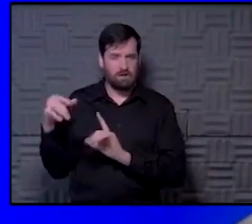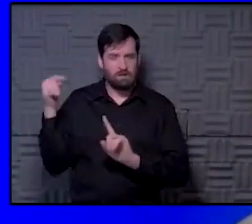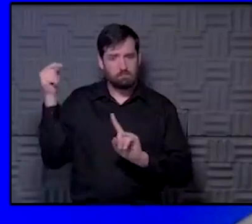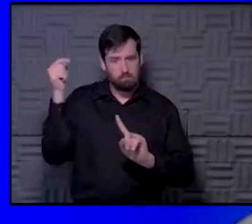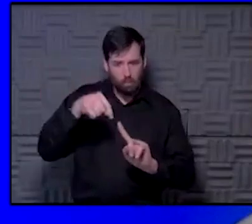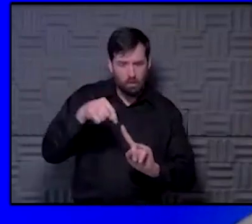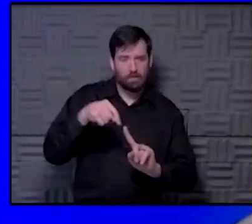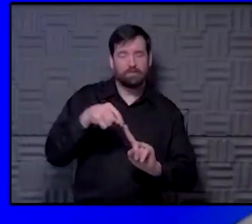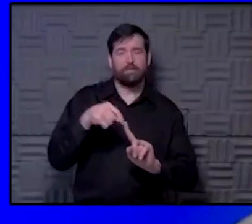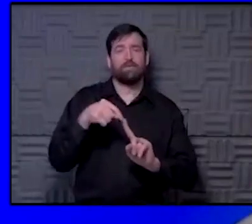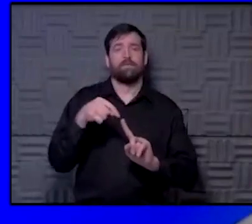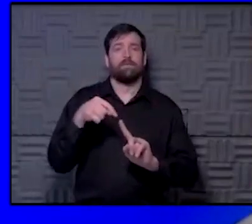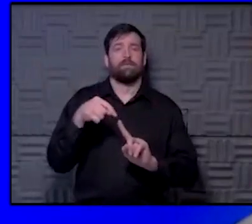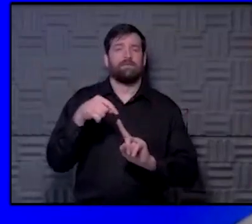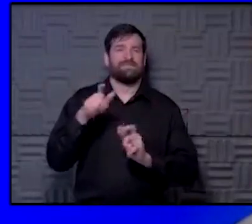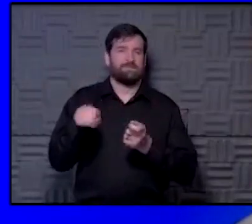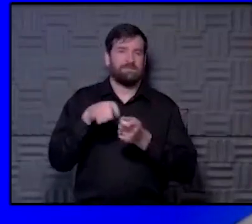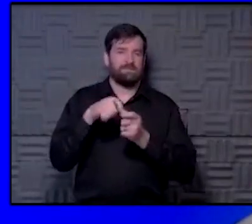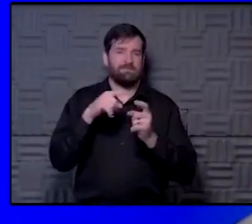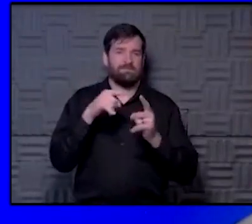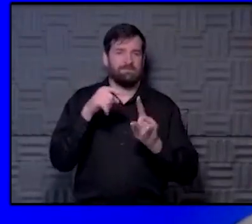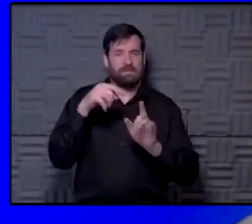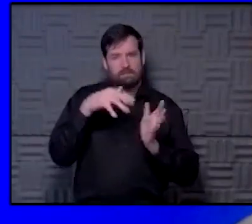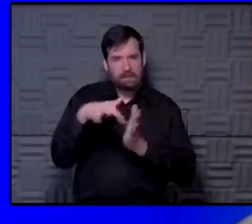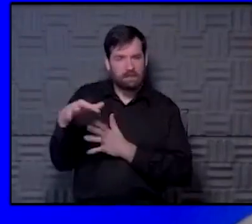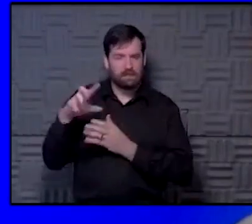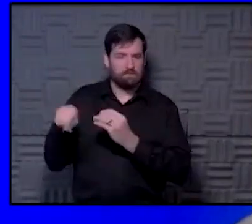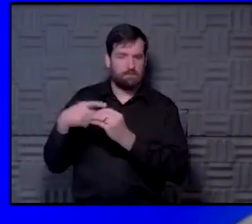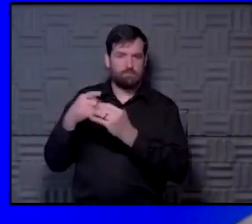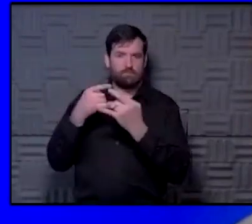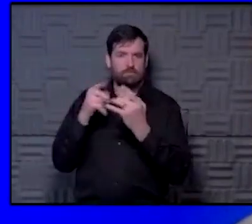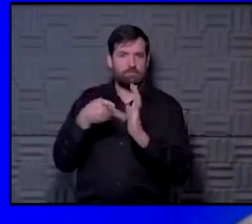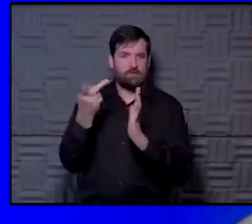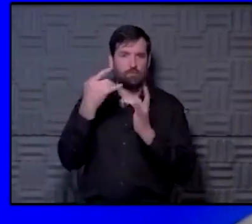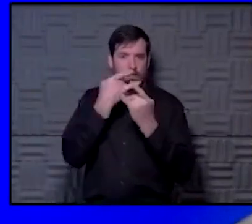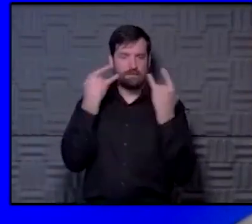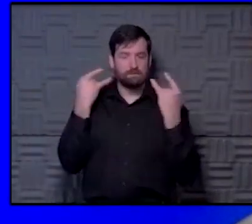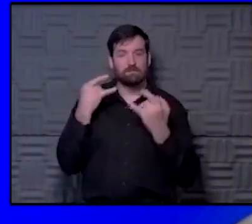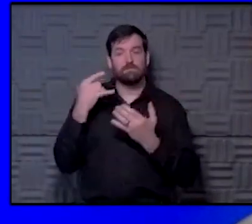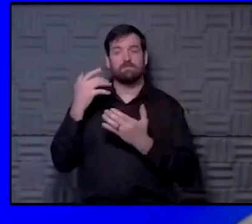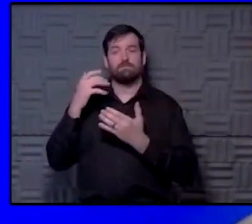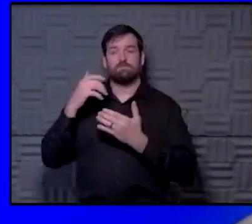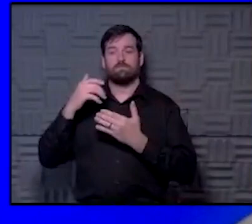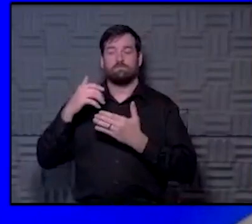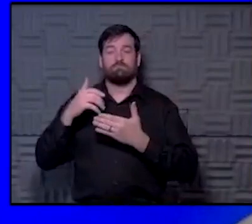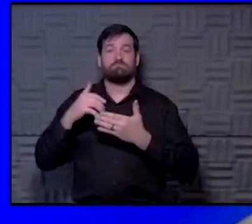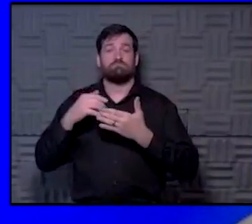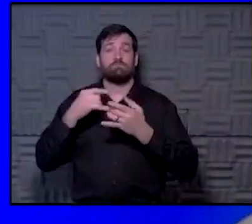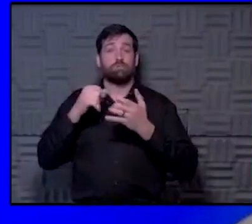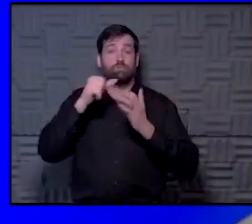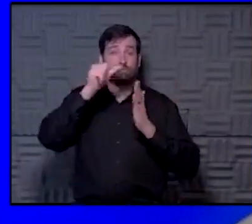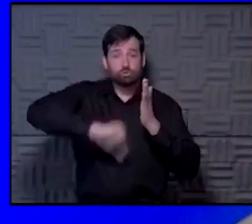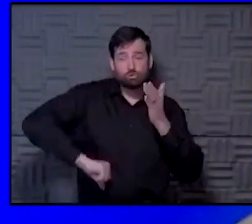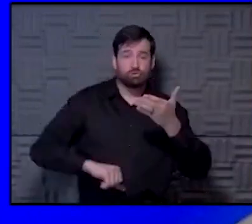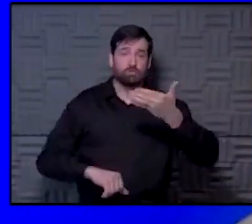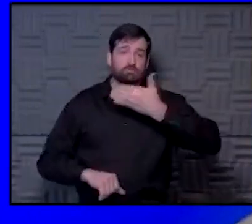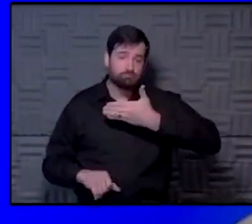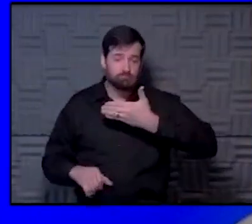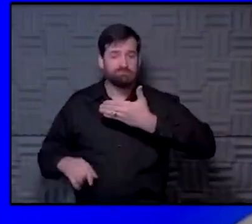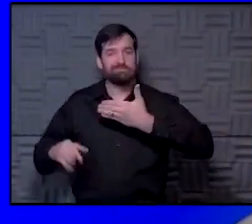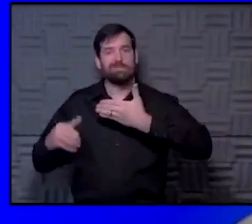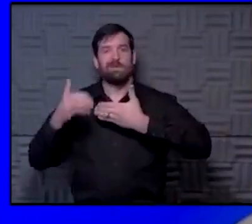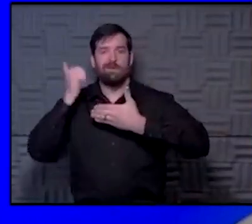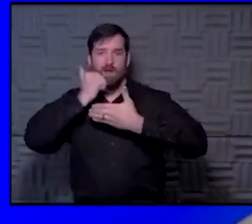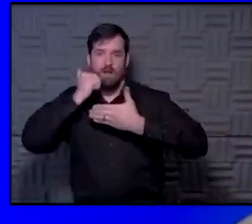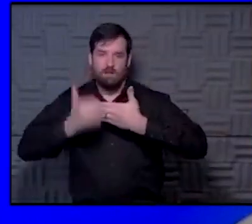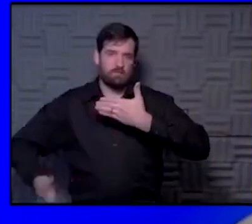was really a specific study for double masking, and that was a cotton mask over a surgical mask. It wasn't 2 surgical masks. It